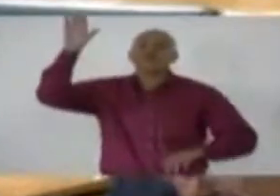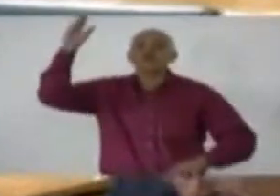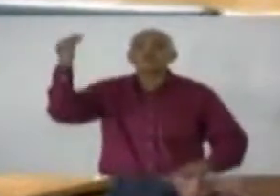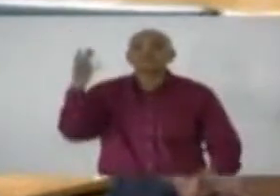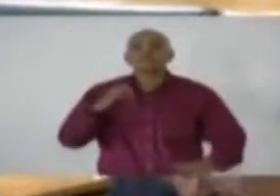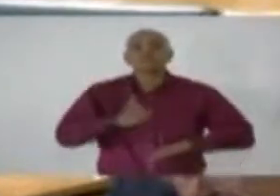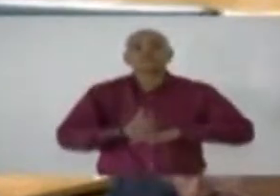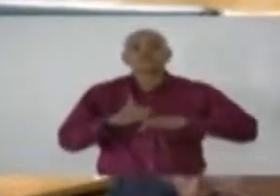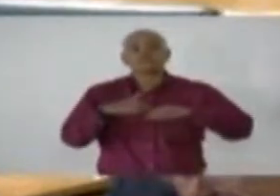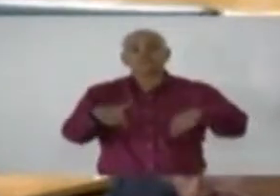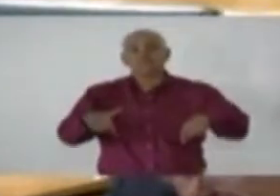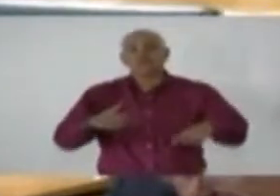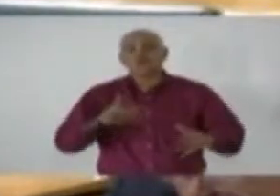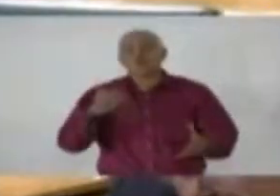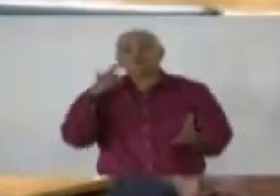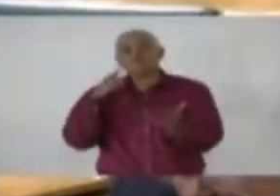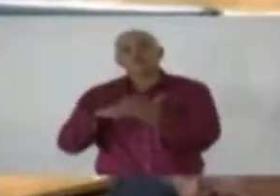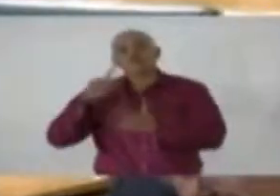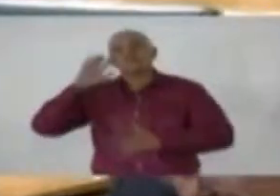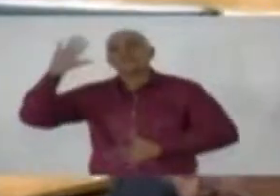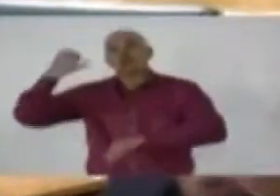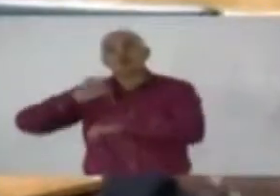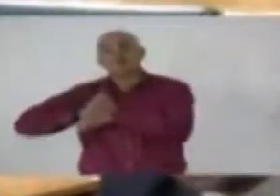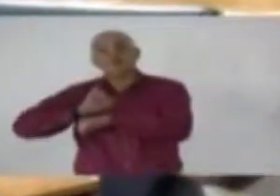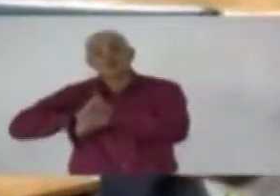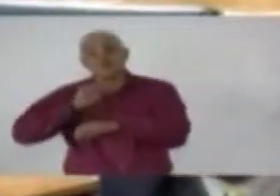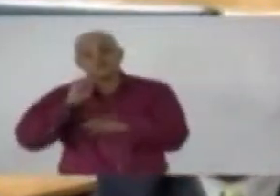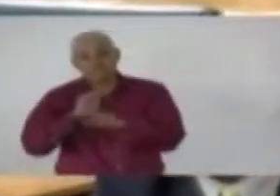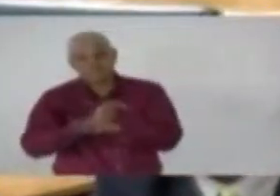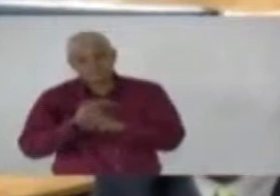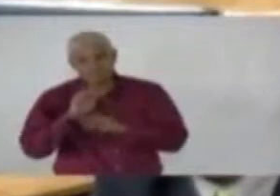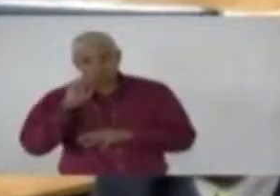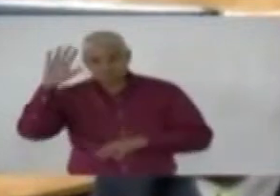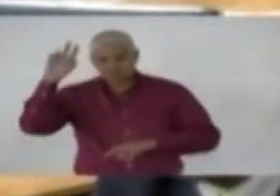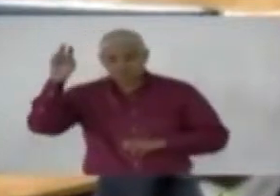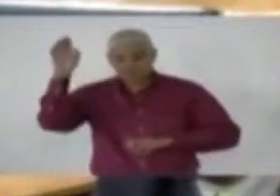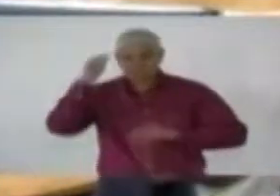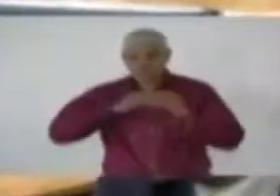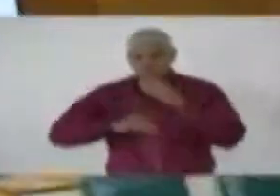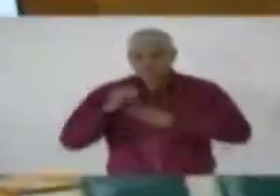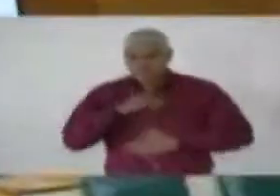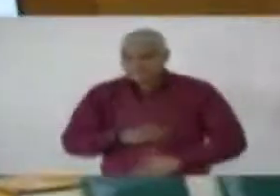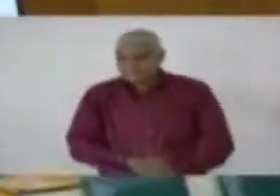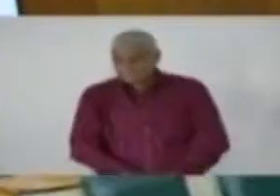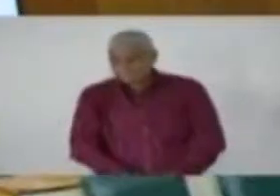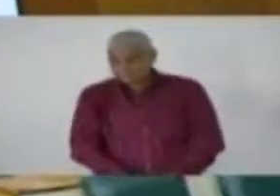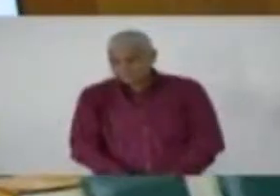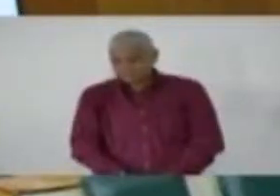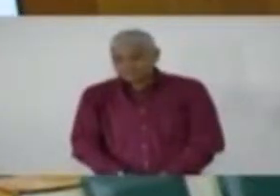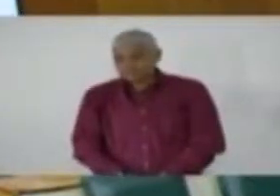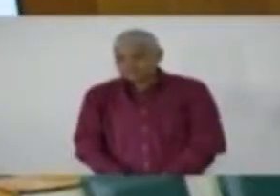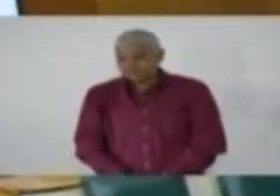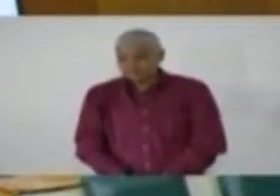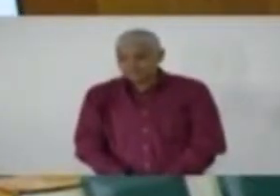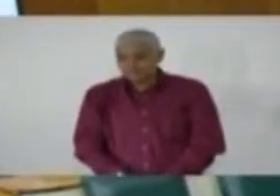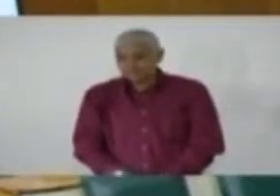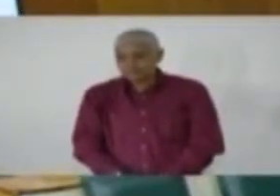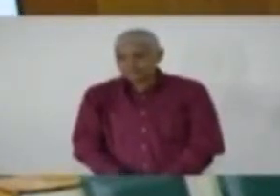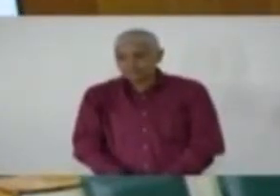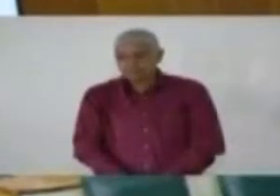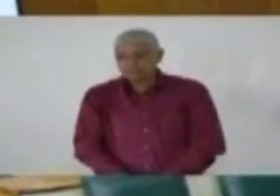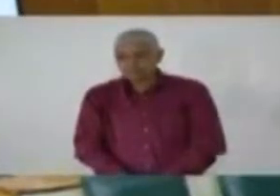to recognize them for that work and the Ministry of Foreign Affairs for that work. We get